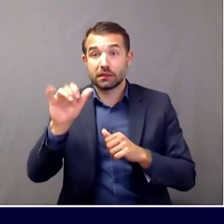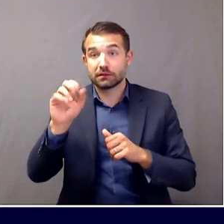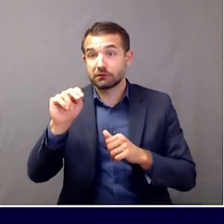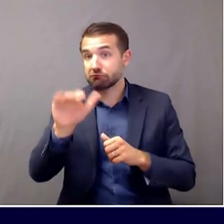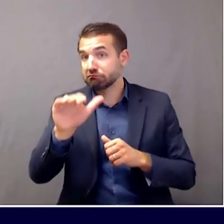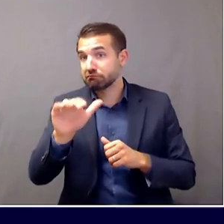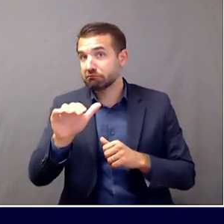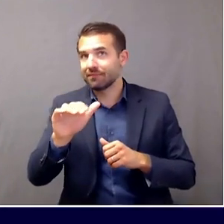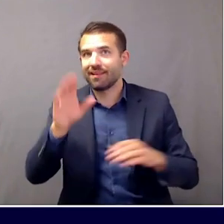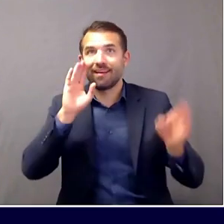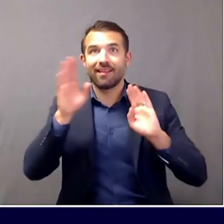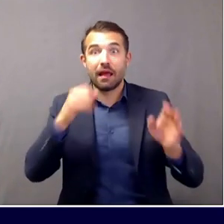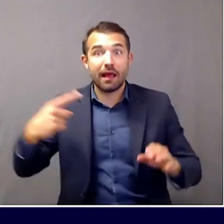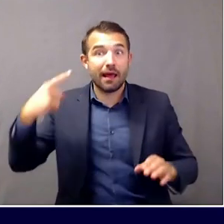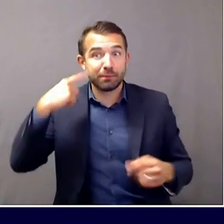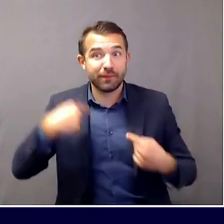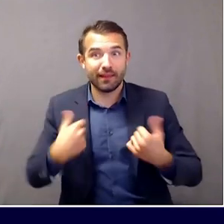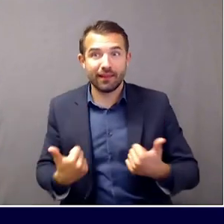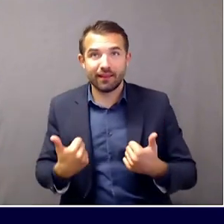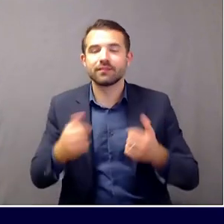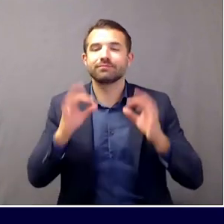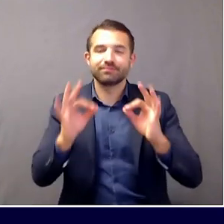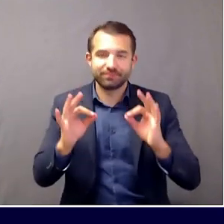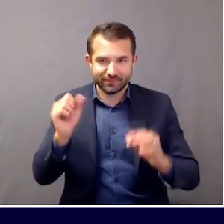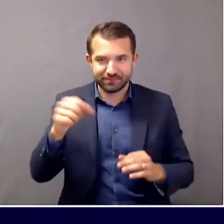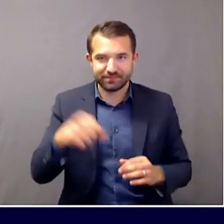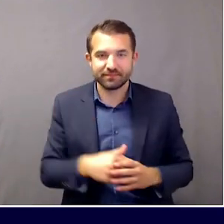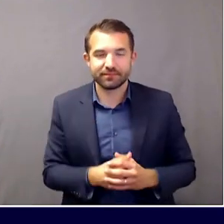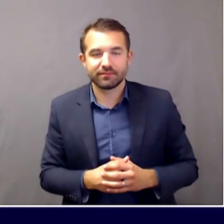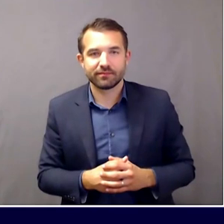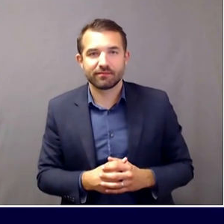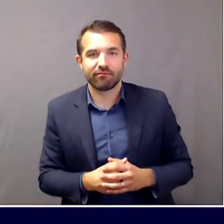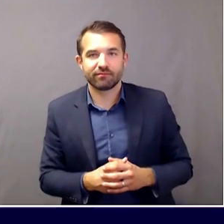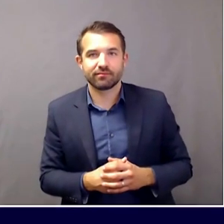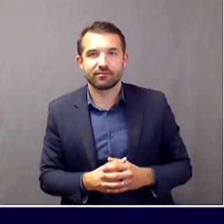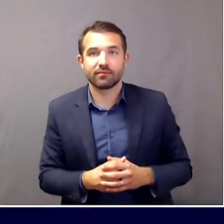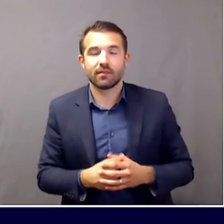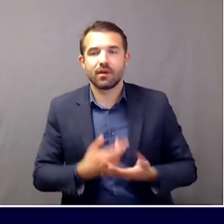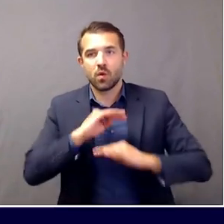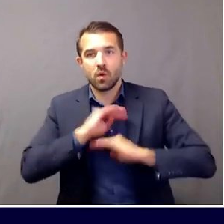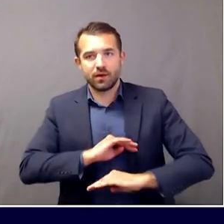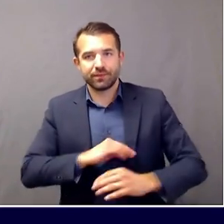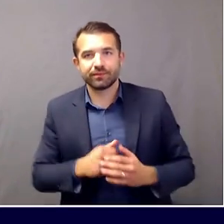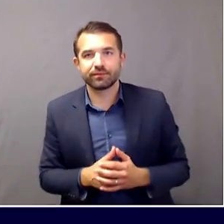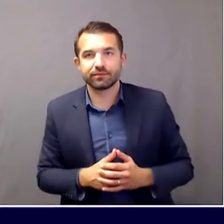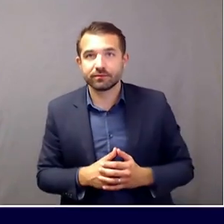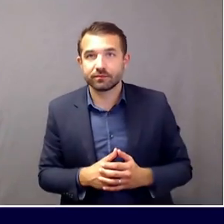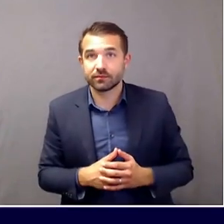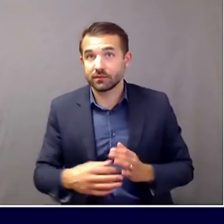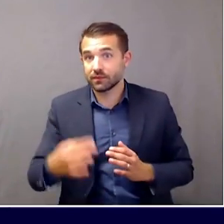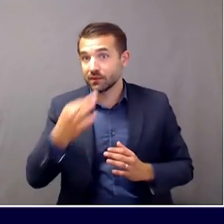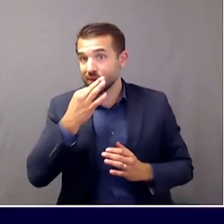Hi, can you hear me now, Dr. Shah? We can, go ahead. All right, good news there. Okay, so Halloween is coming up. It's just around the